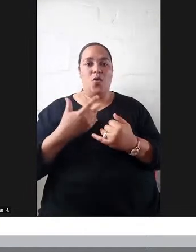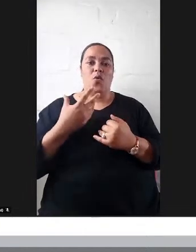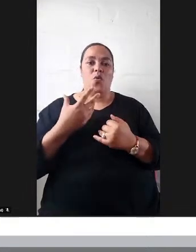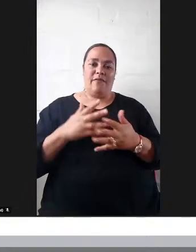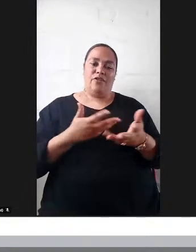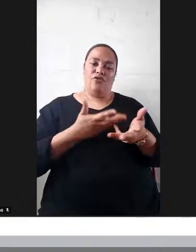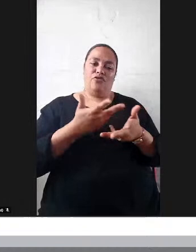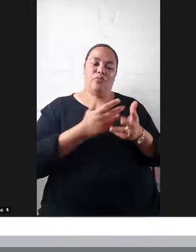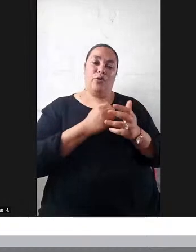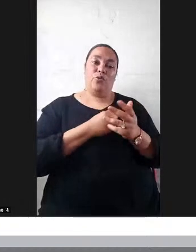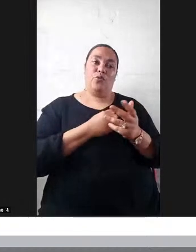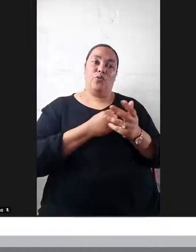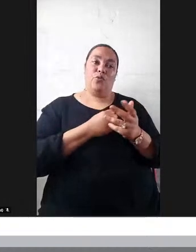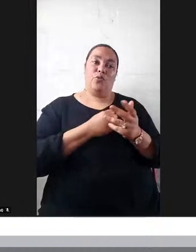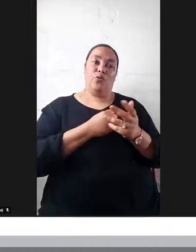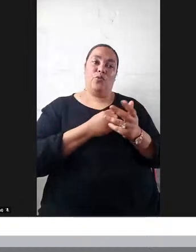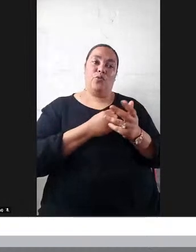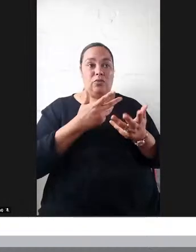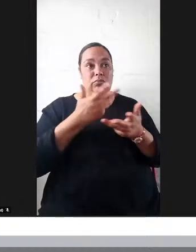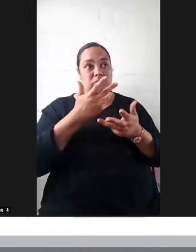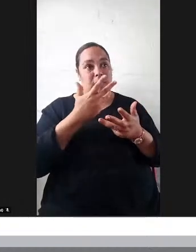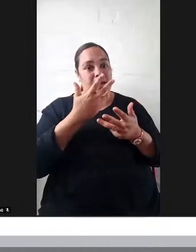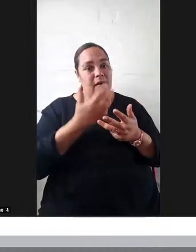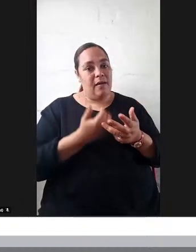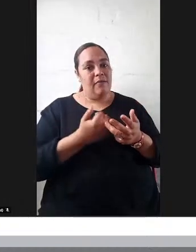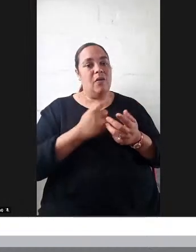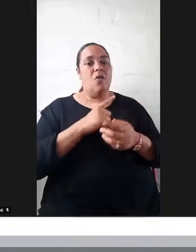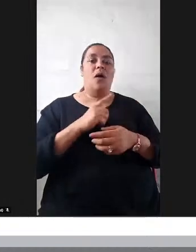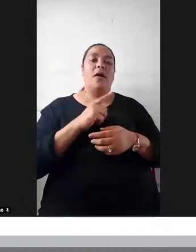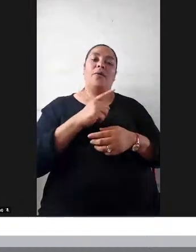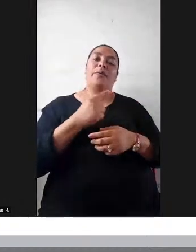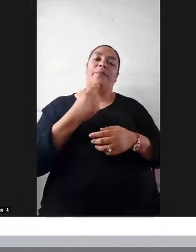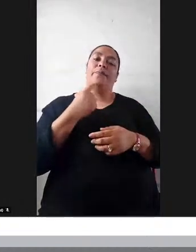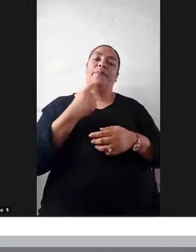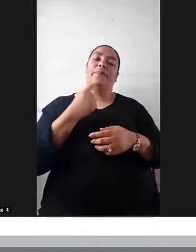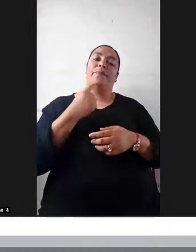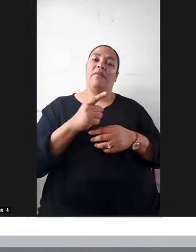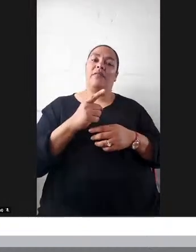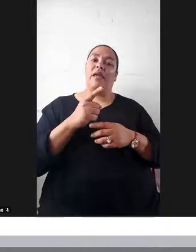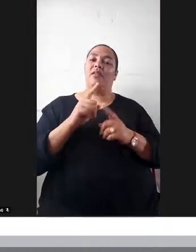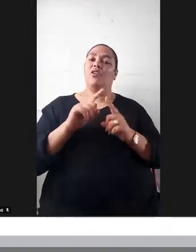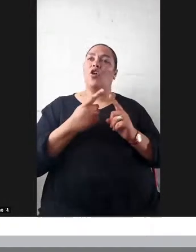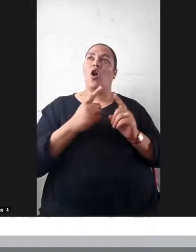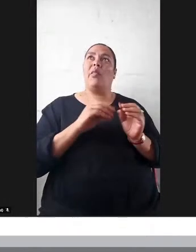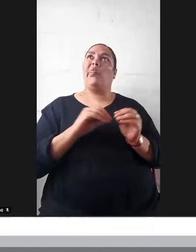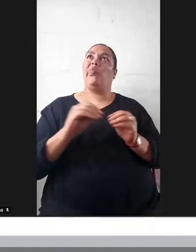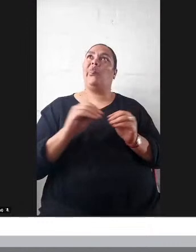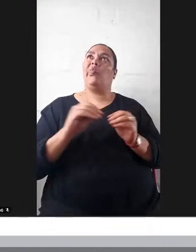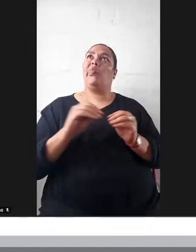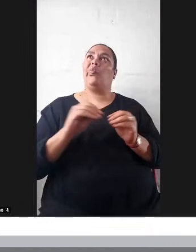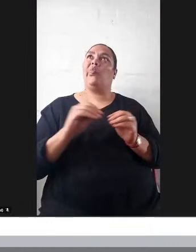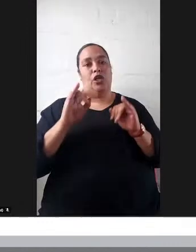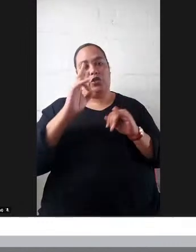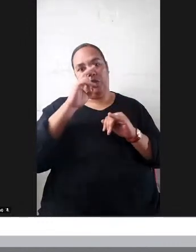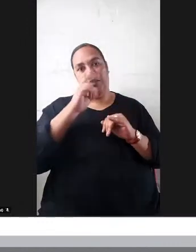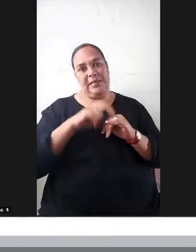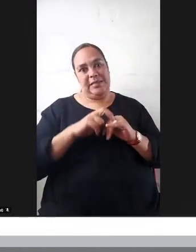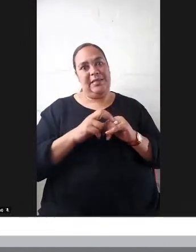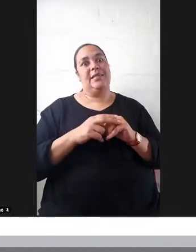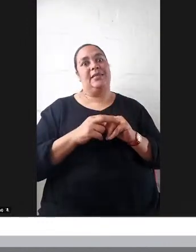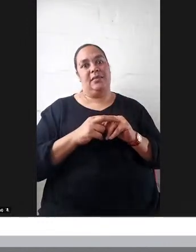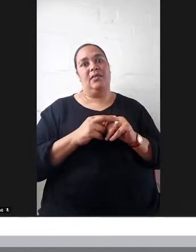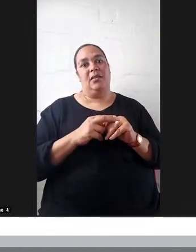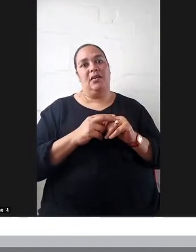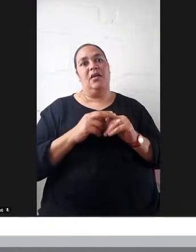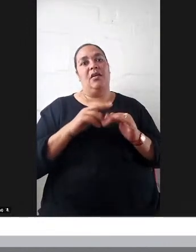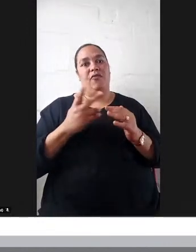National Treasury around this because it can no longer be delayed. We urgently need to modernize our transversal